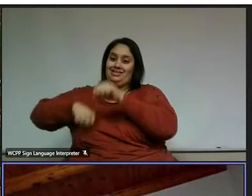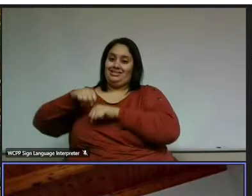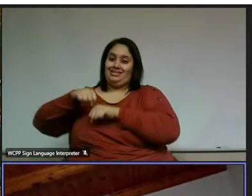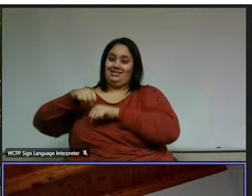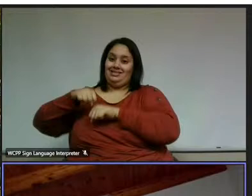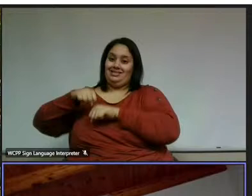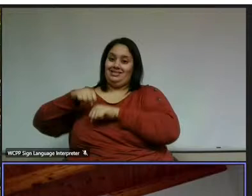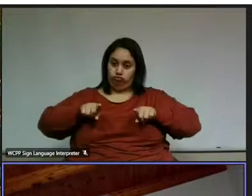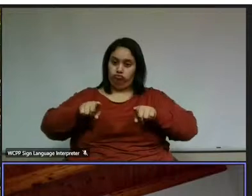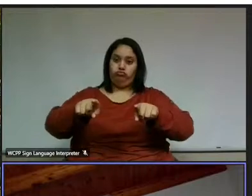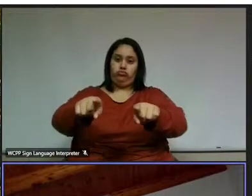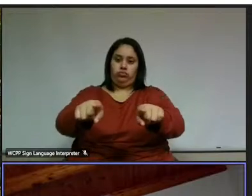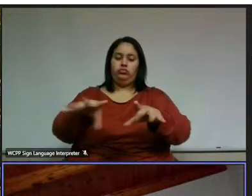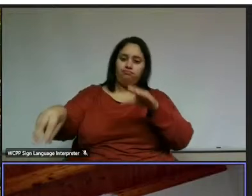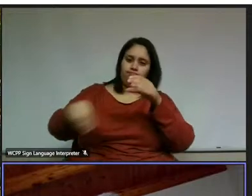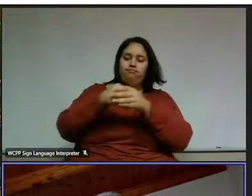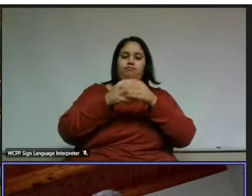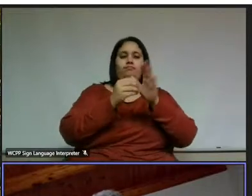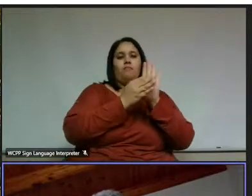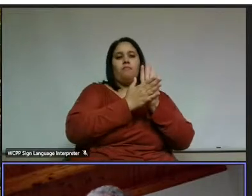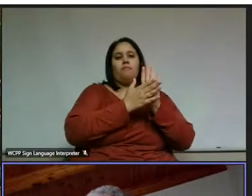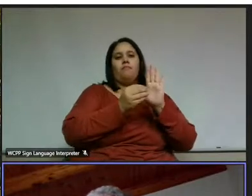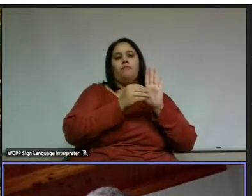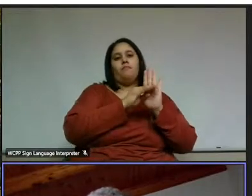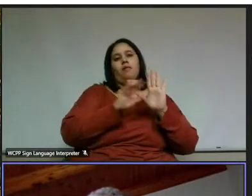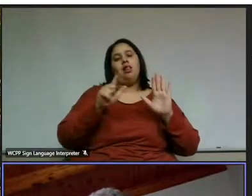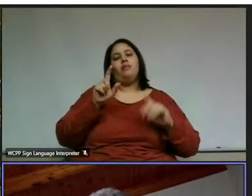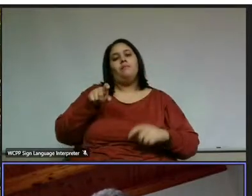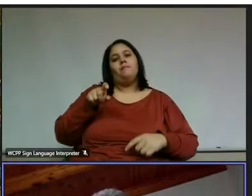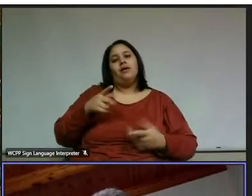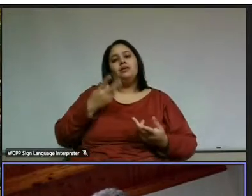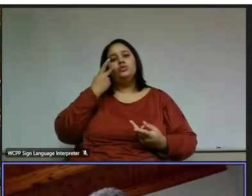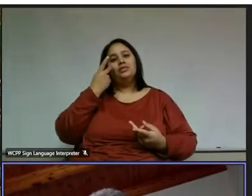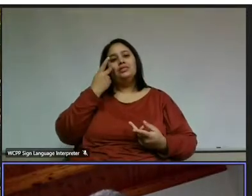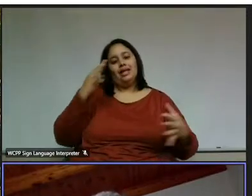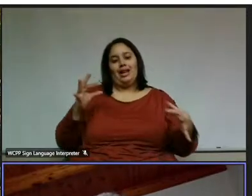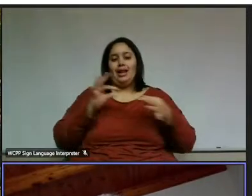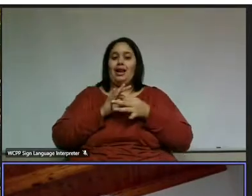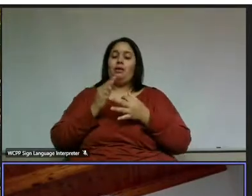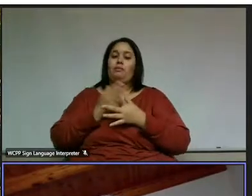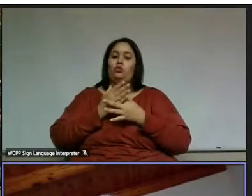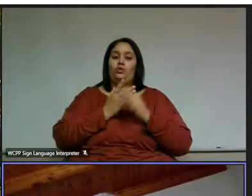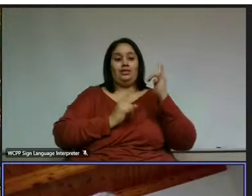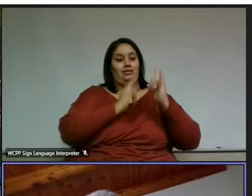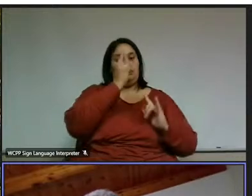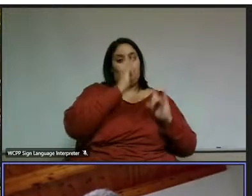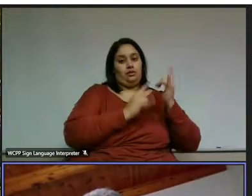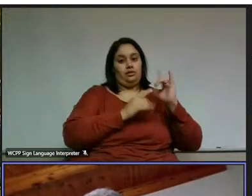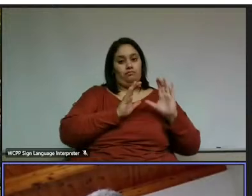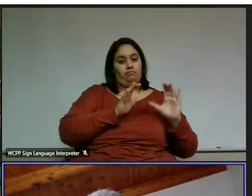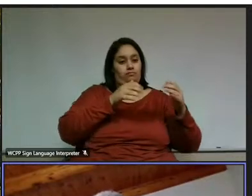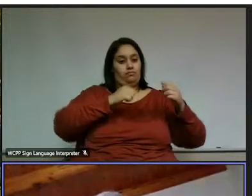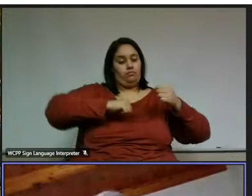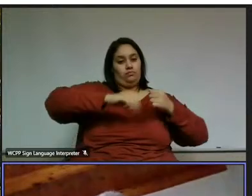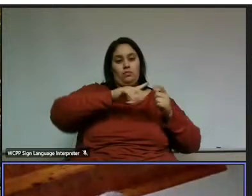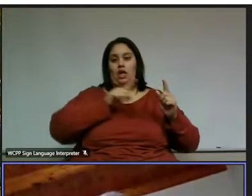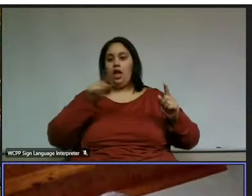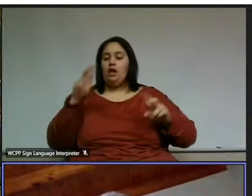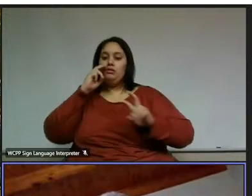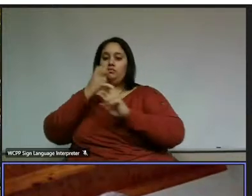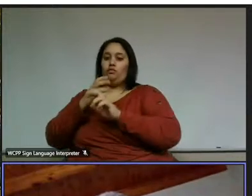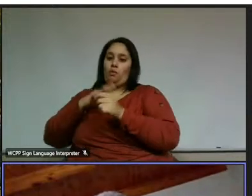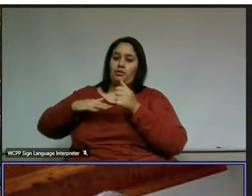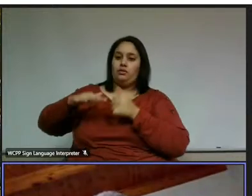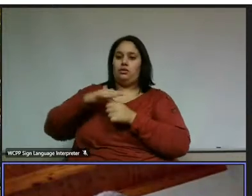into the bill specifically. Looking at the linkages between urban centres, between settlements, there is an opportunity to